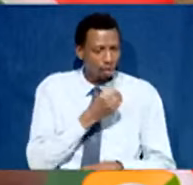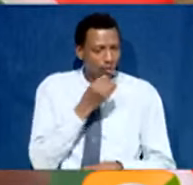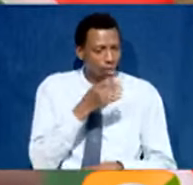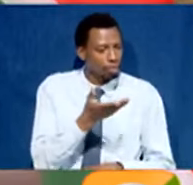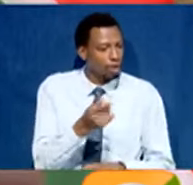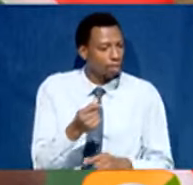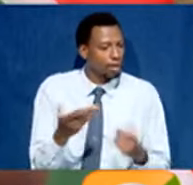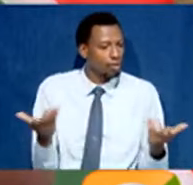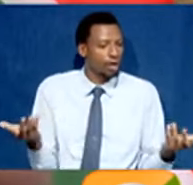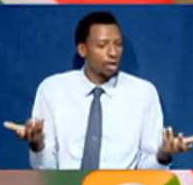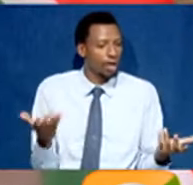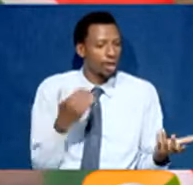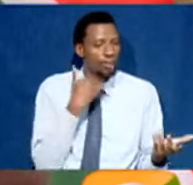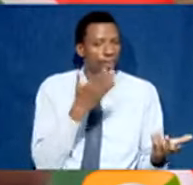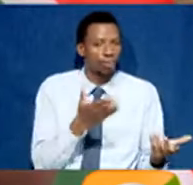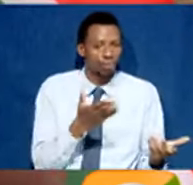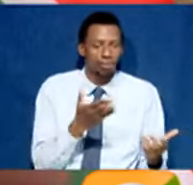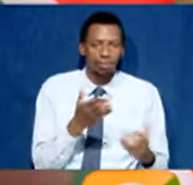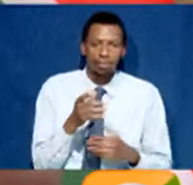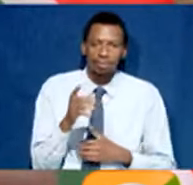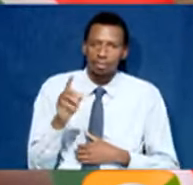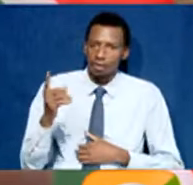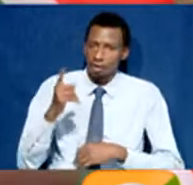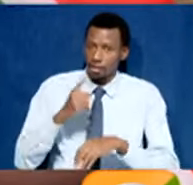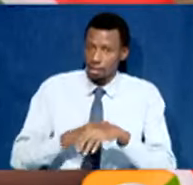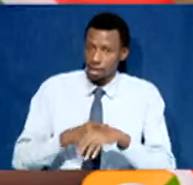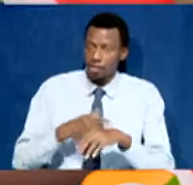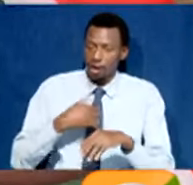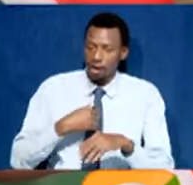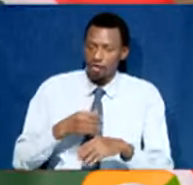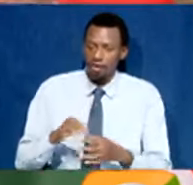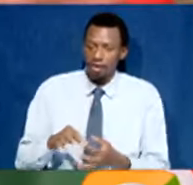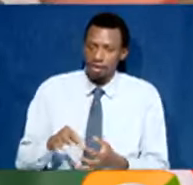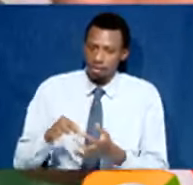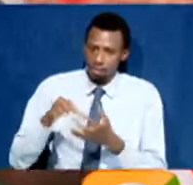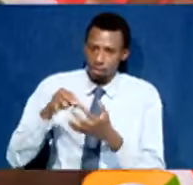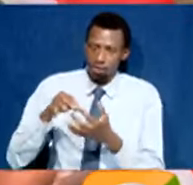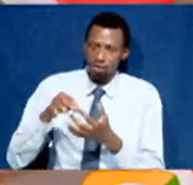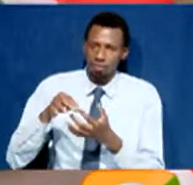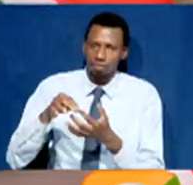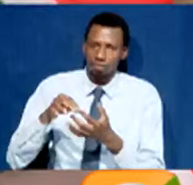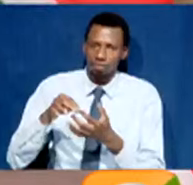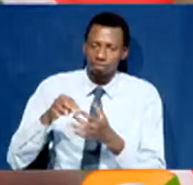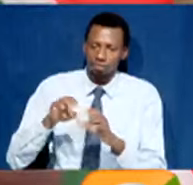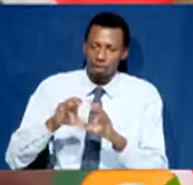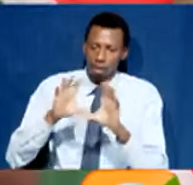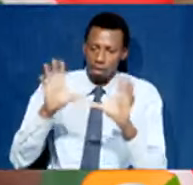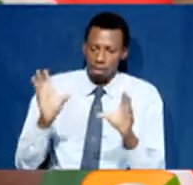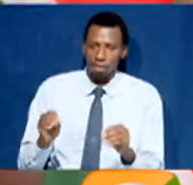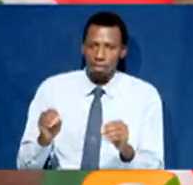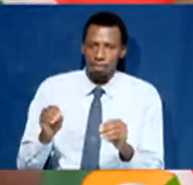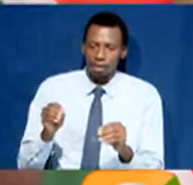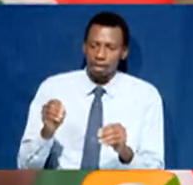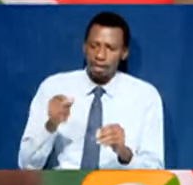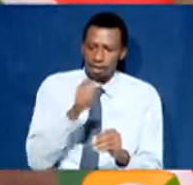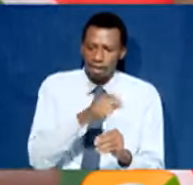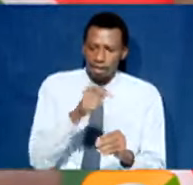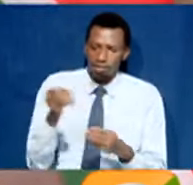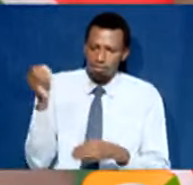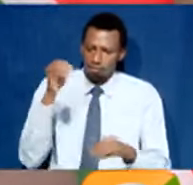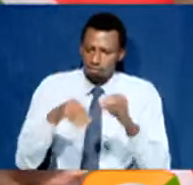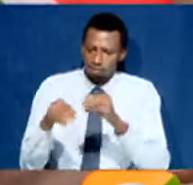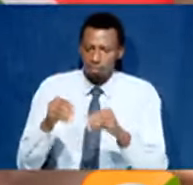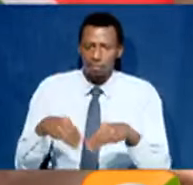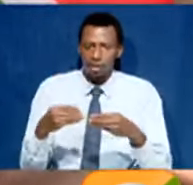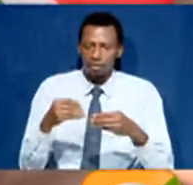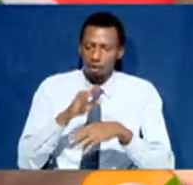don't have the money. For the first time, we have a special kitty, which all of us will contribute and give everybody a chance at life.